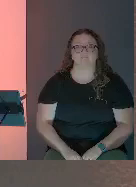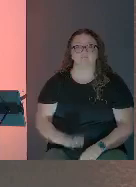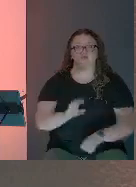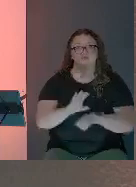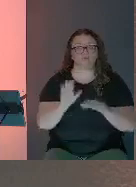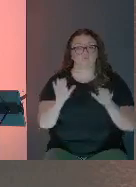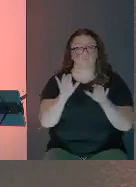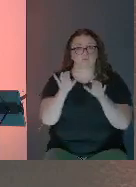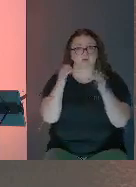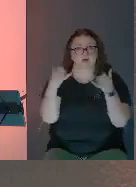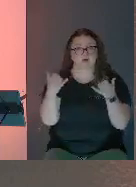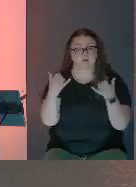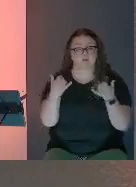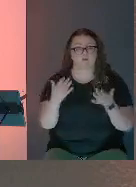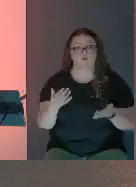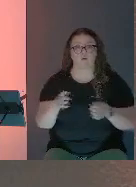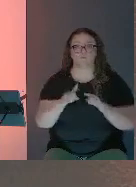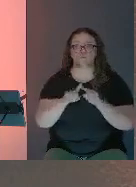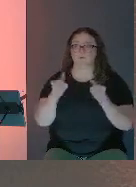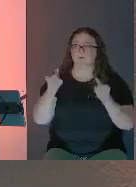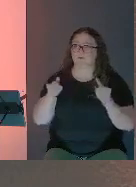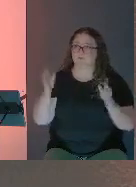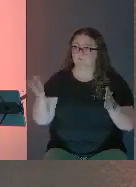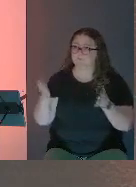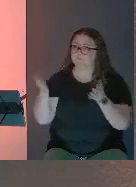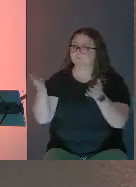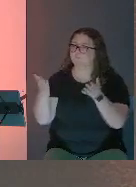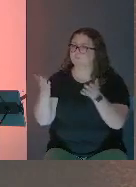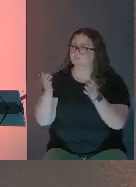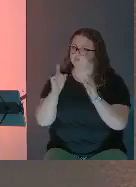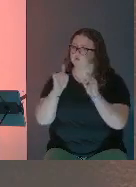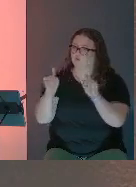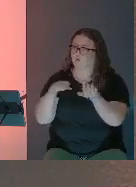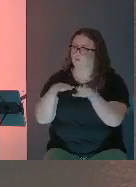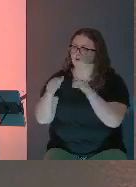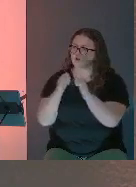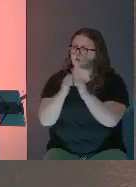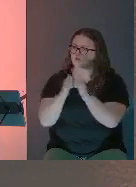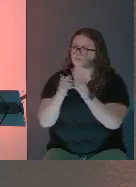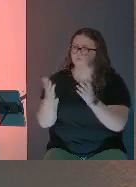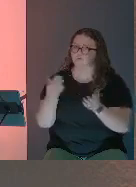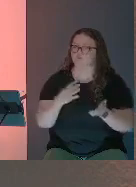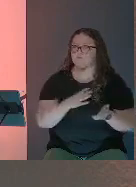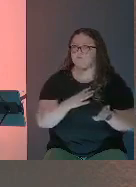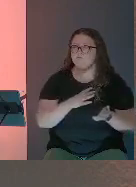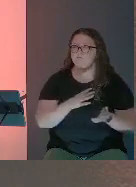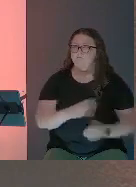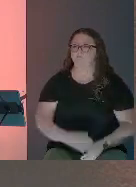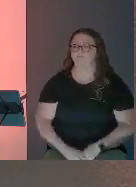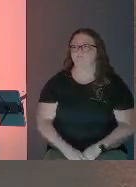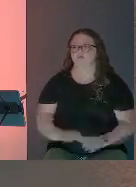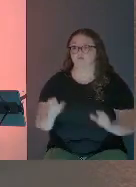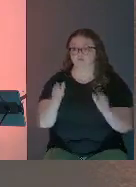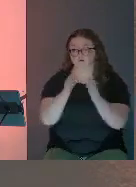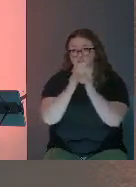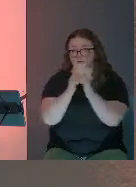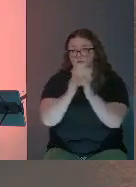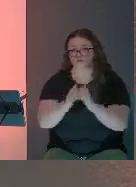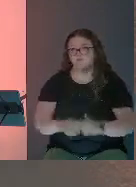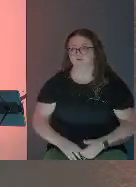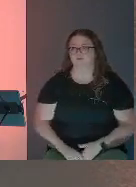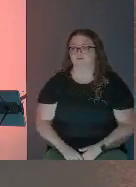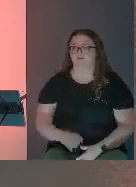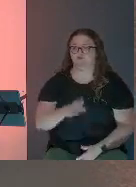going to encourage, and we're going to say, let's go take another step together. Let's do this together. And it's so